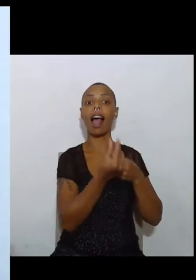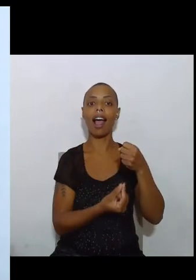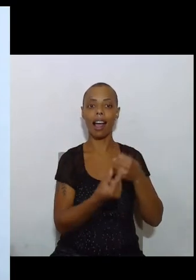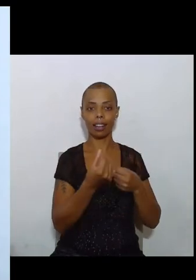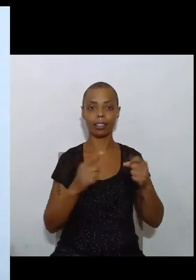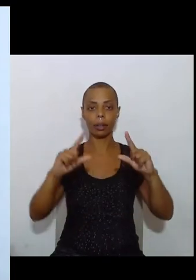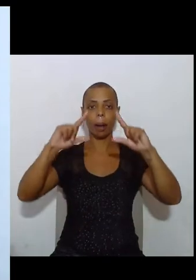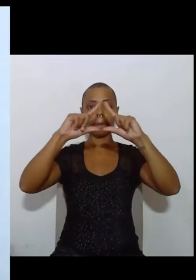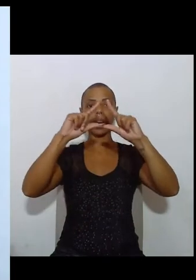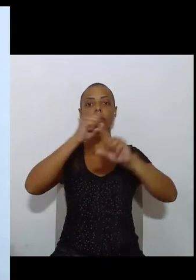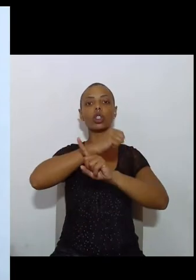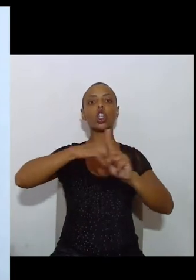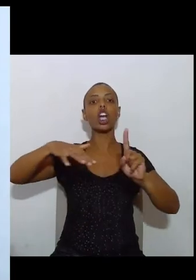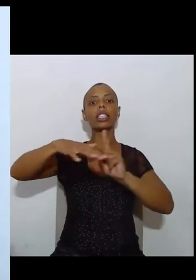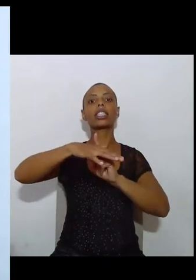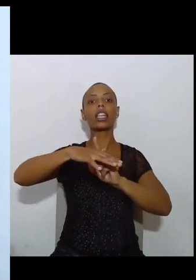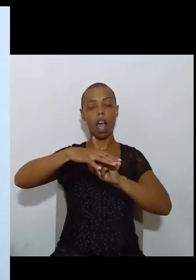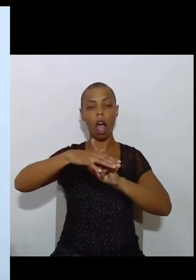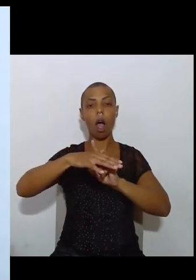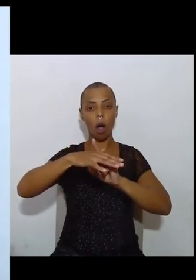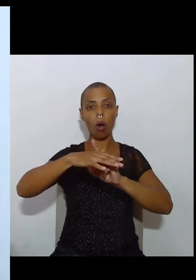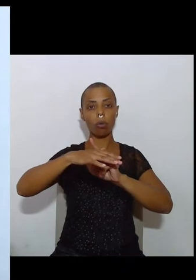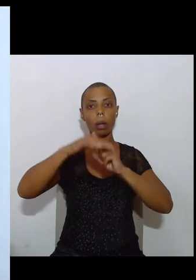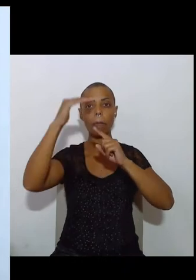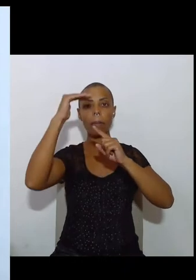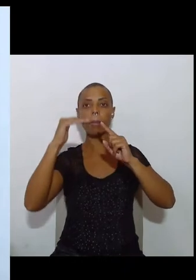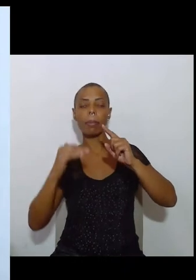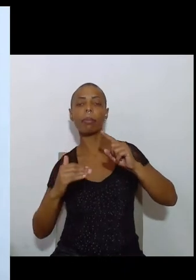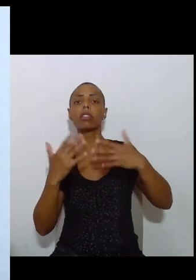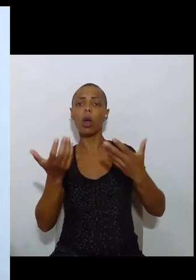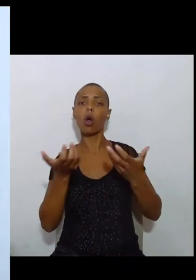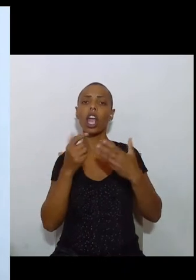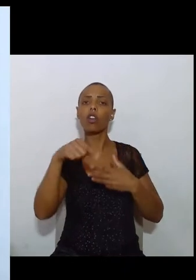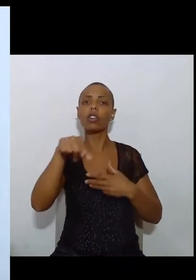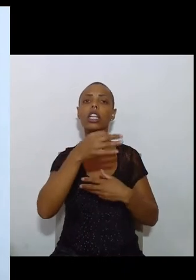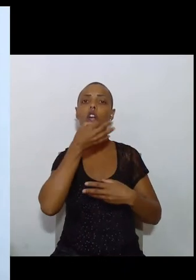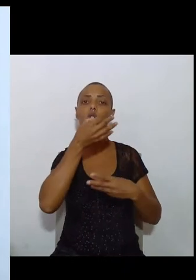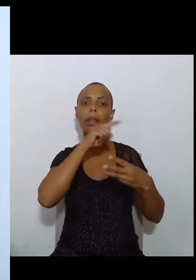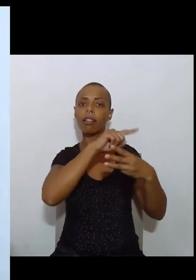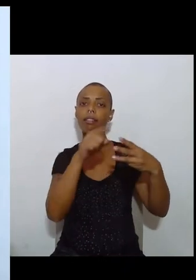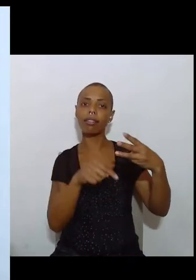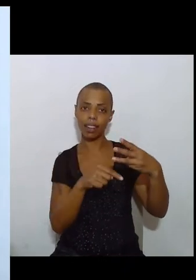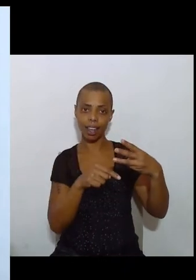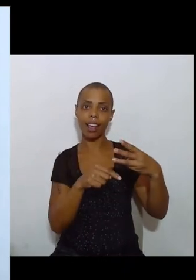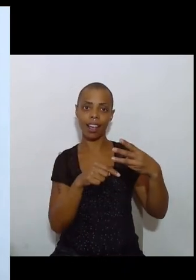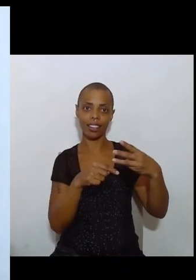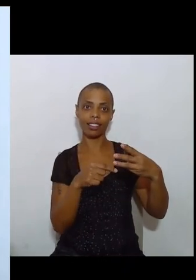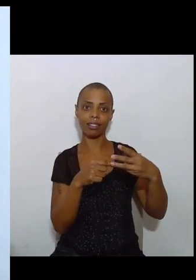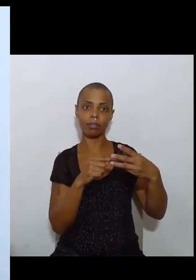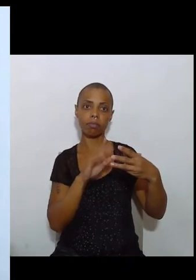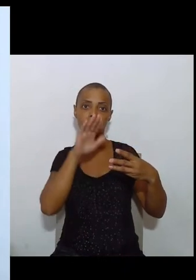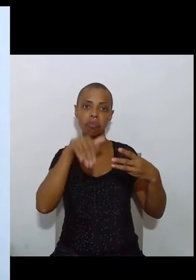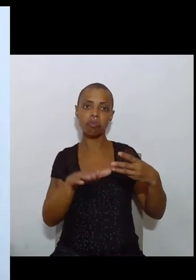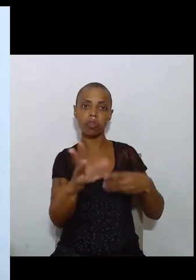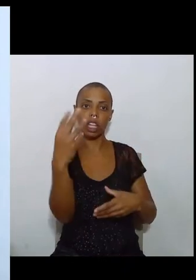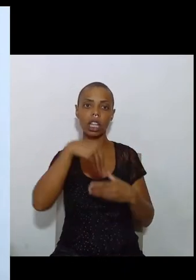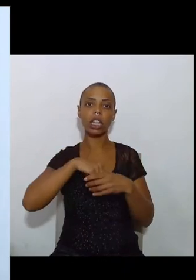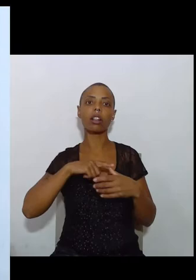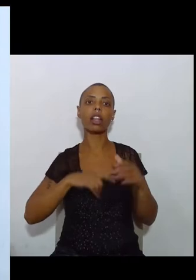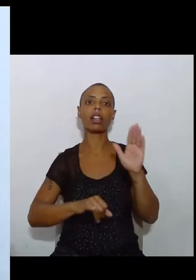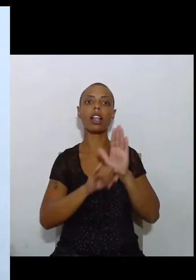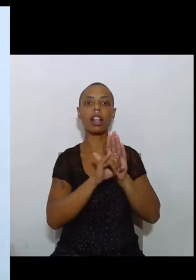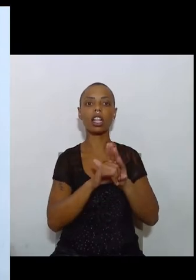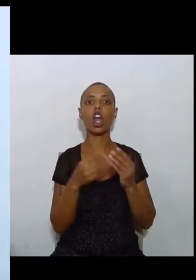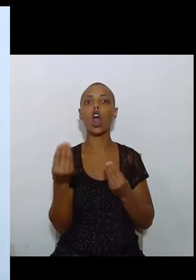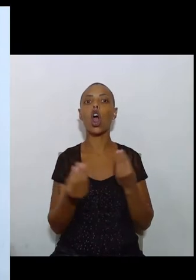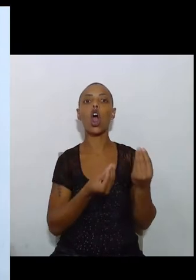your place in the social pyramid so I wanted to I wanted to hear you talk about